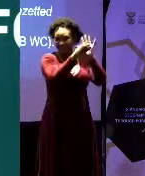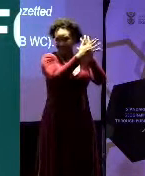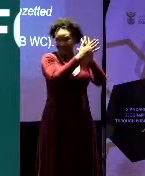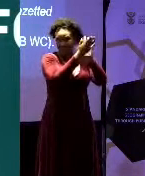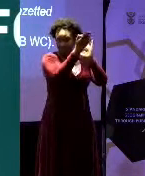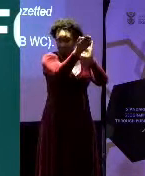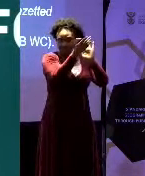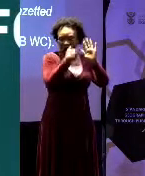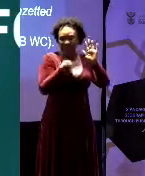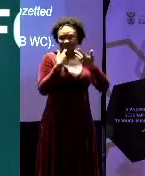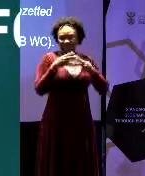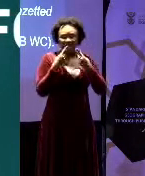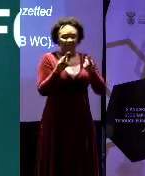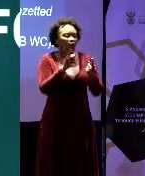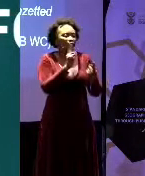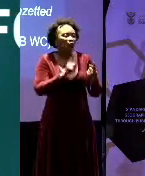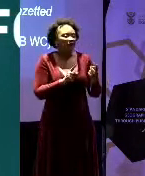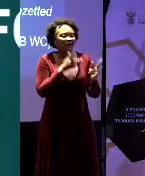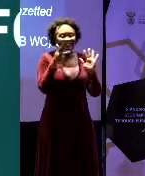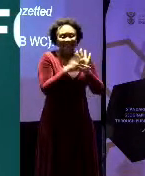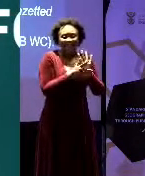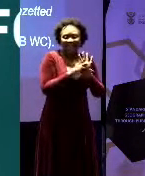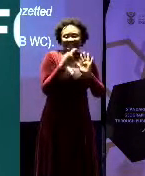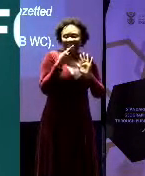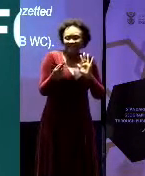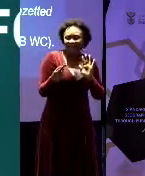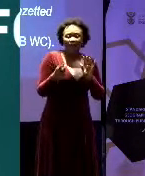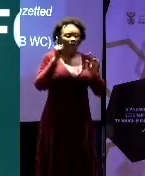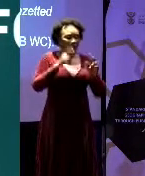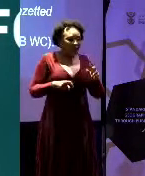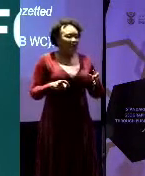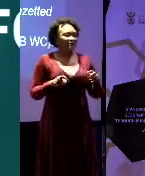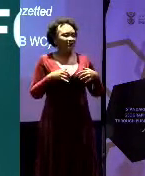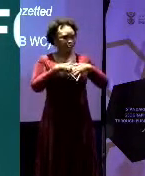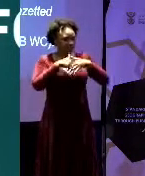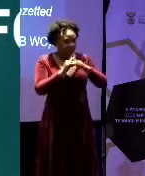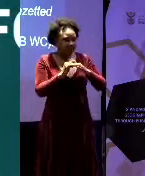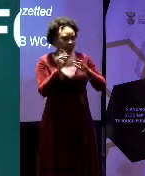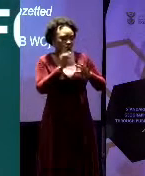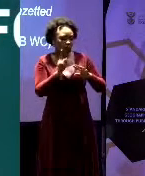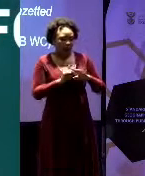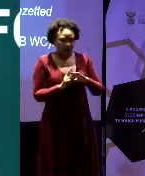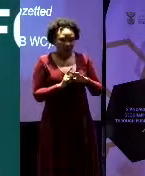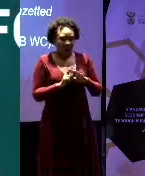the Act, it says implementation of gazetted names. That is Section 2.1e. I said Section